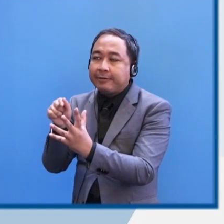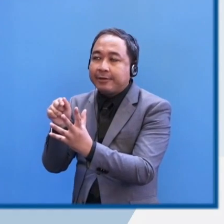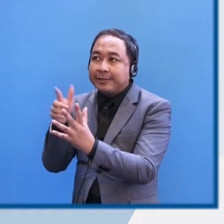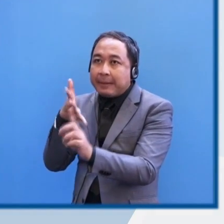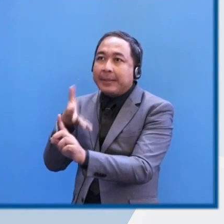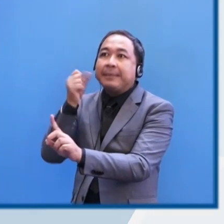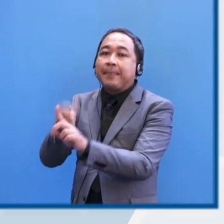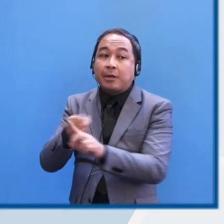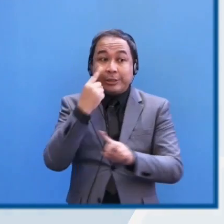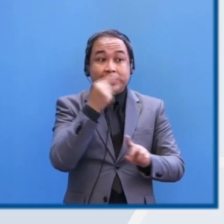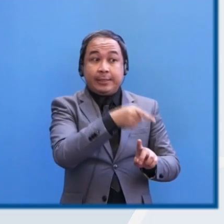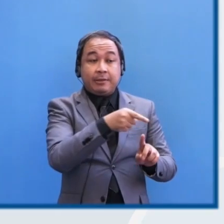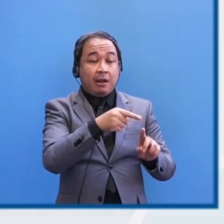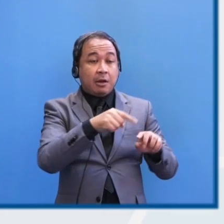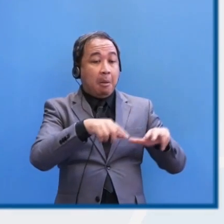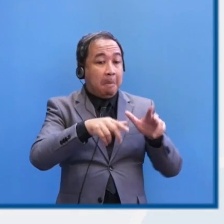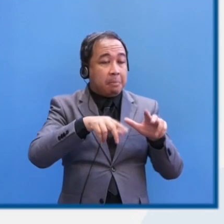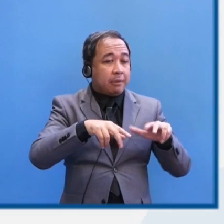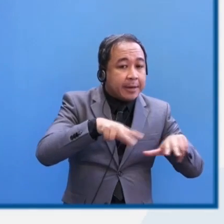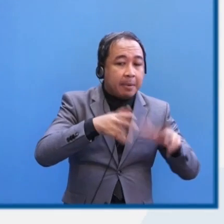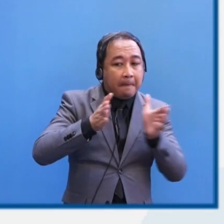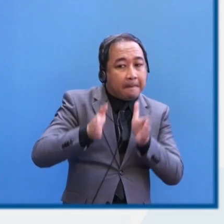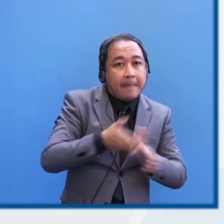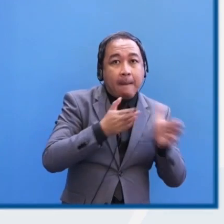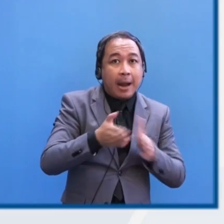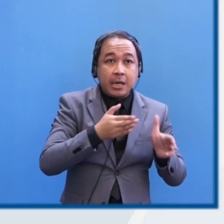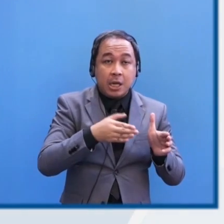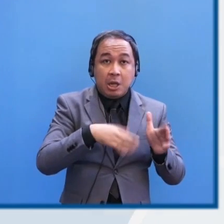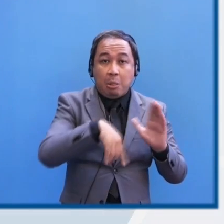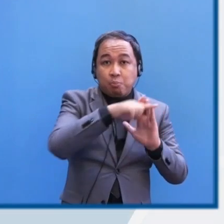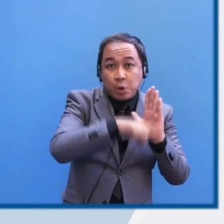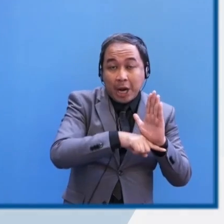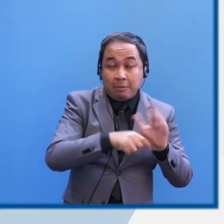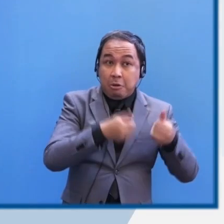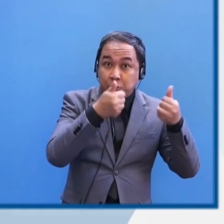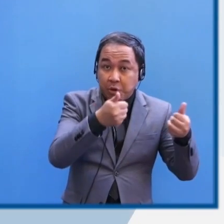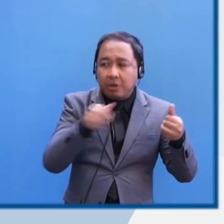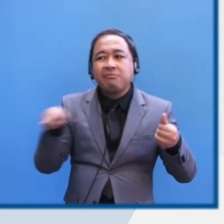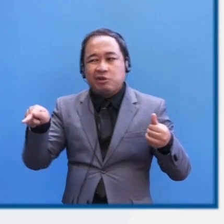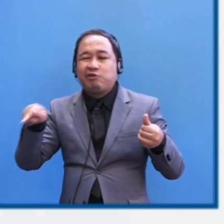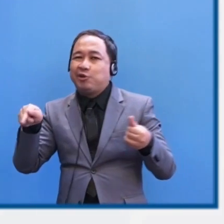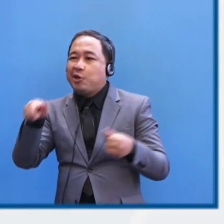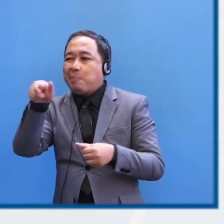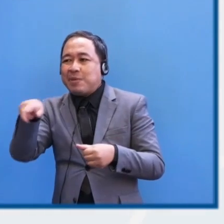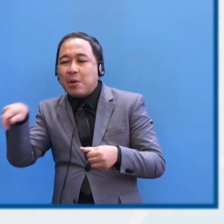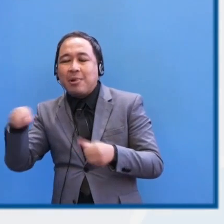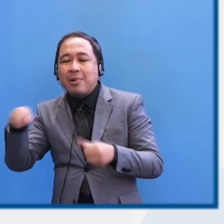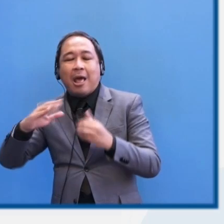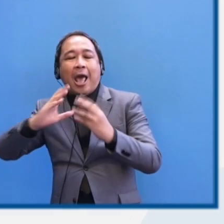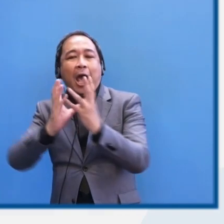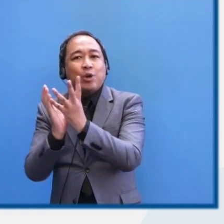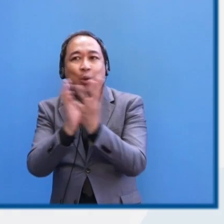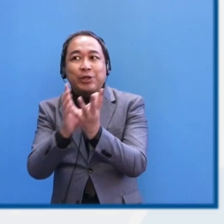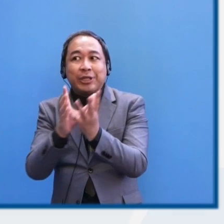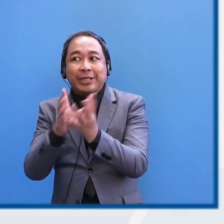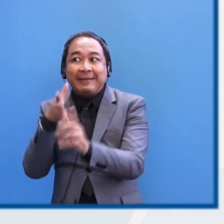able to reduce the risk whenever there are disasters. So you feel then that if the communities are doing well, that